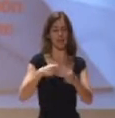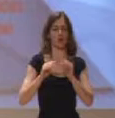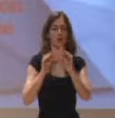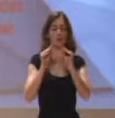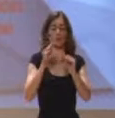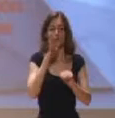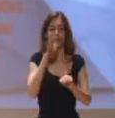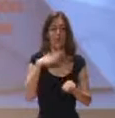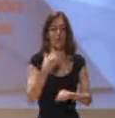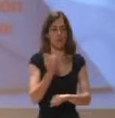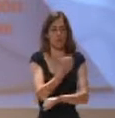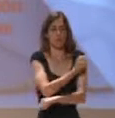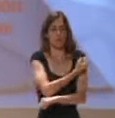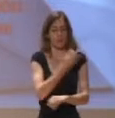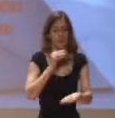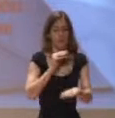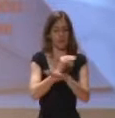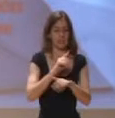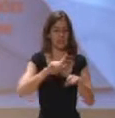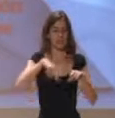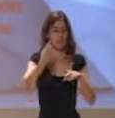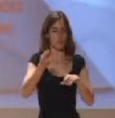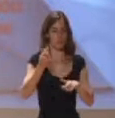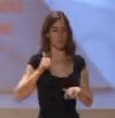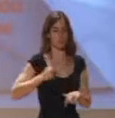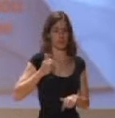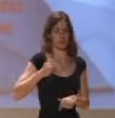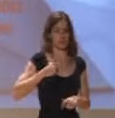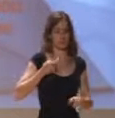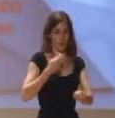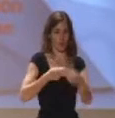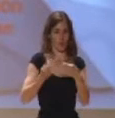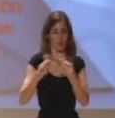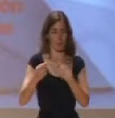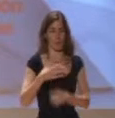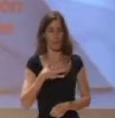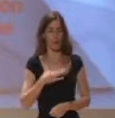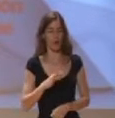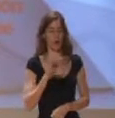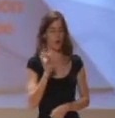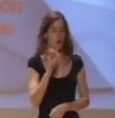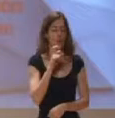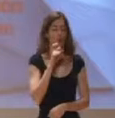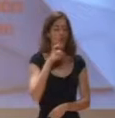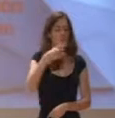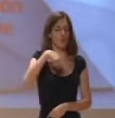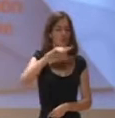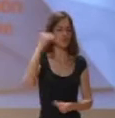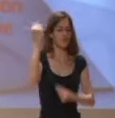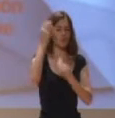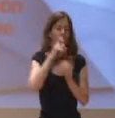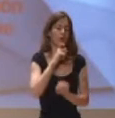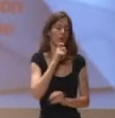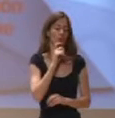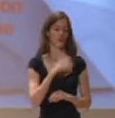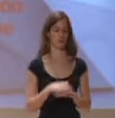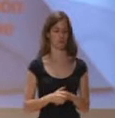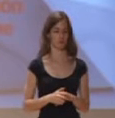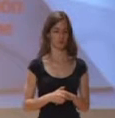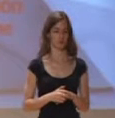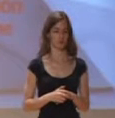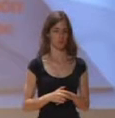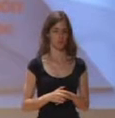strategy based on patents which can be then exploited commercially, or how does it work?